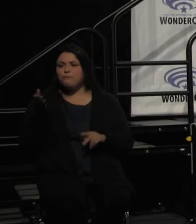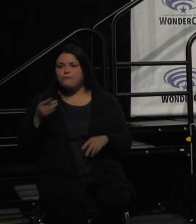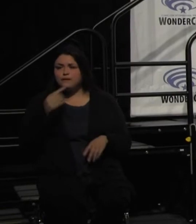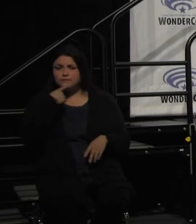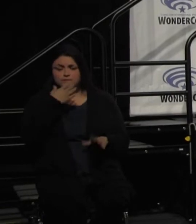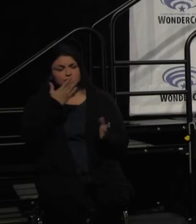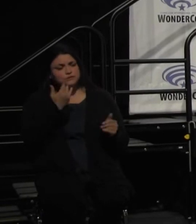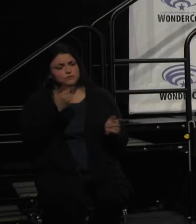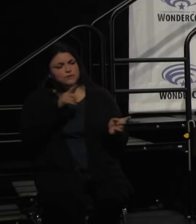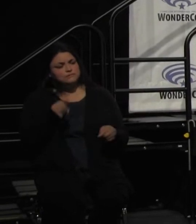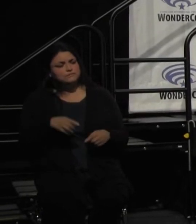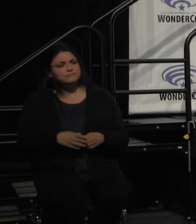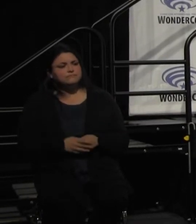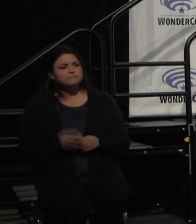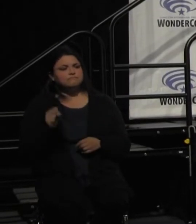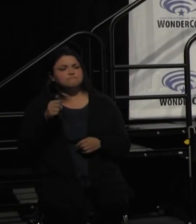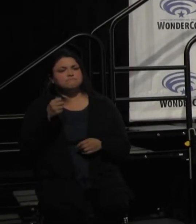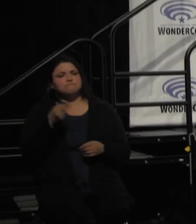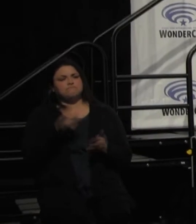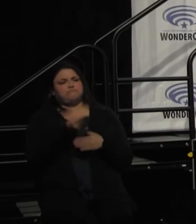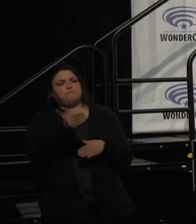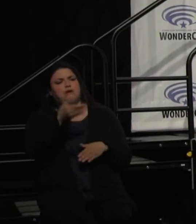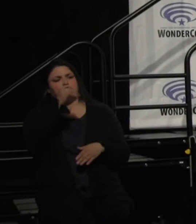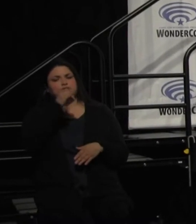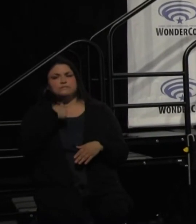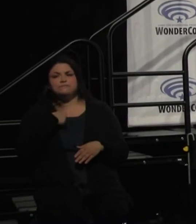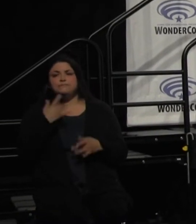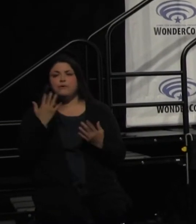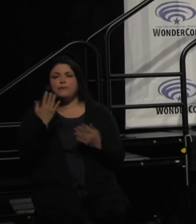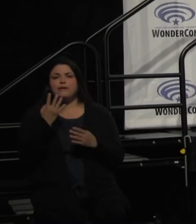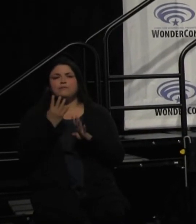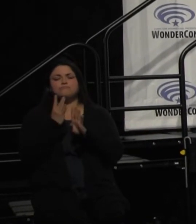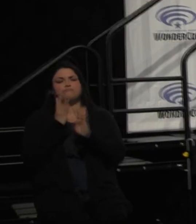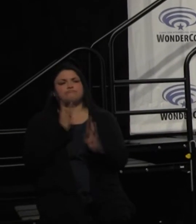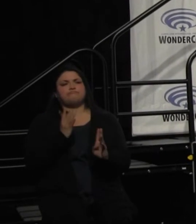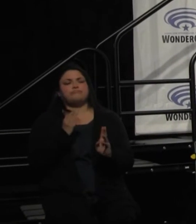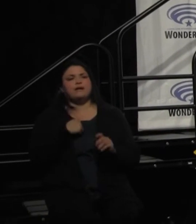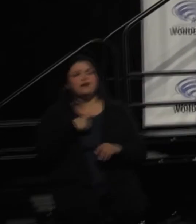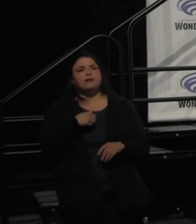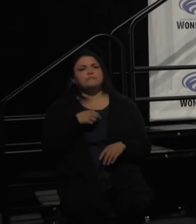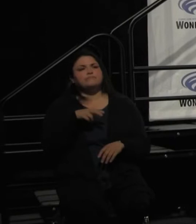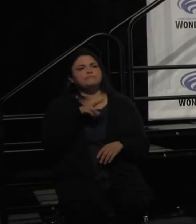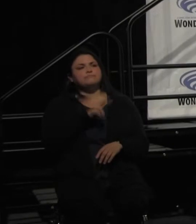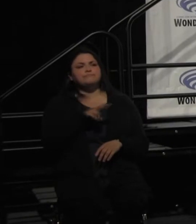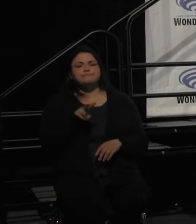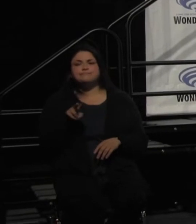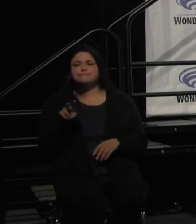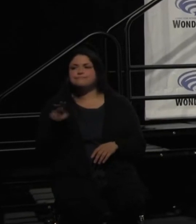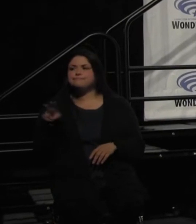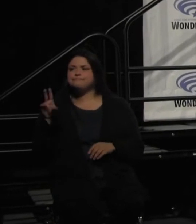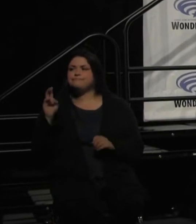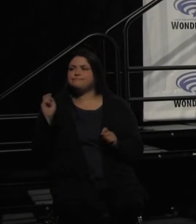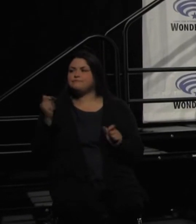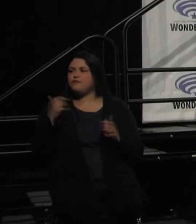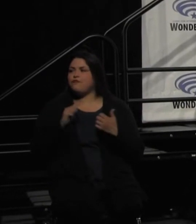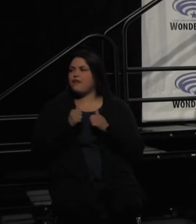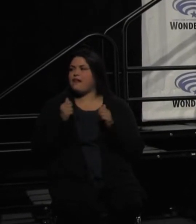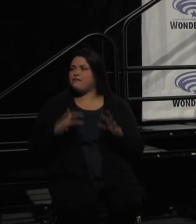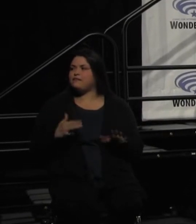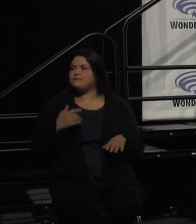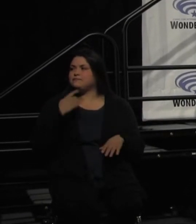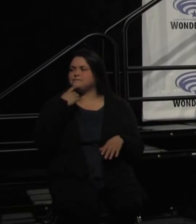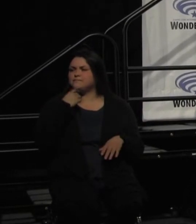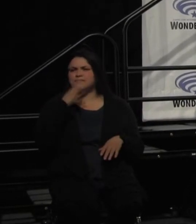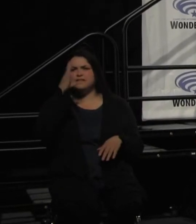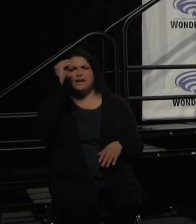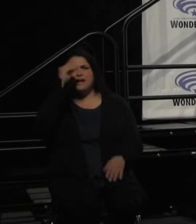drink? I'm gonna go get you a drink. Yeah, give me a drink. And so I stood in line, and I'm sitting there, and I'm looking at everybody, all these athletes, and there's this big guy